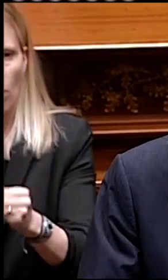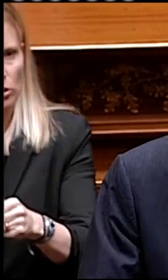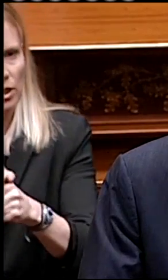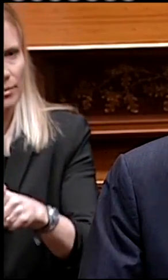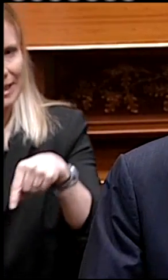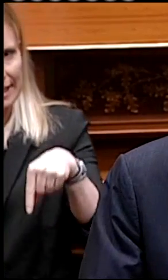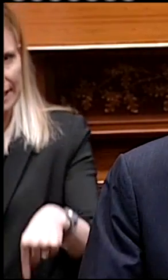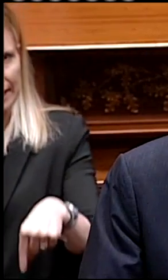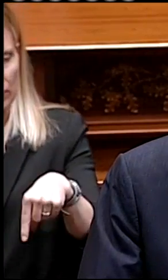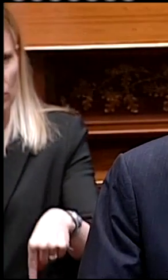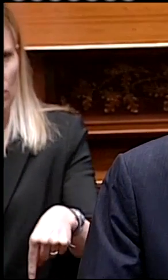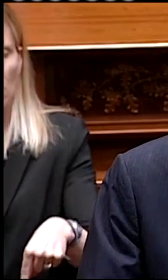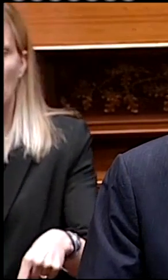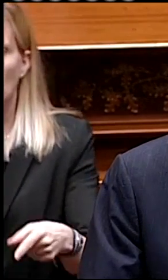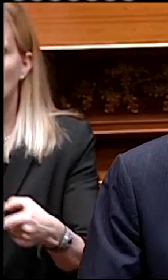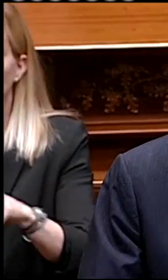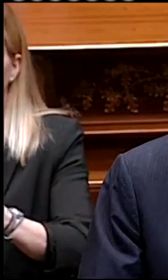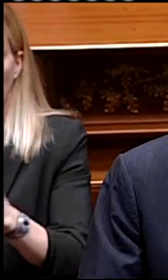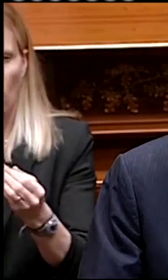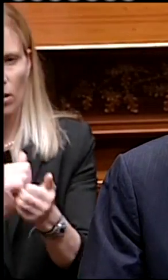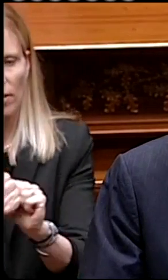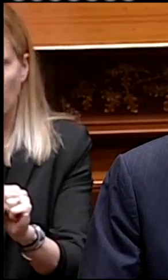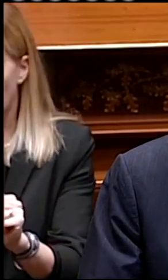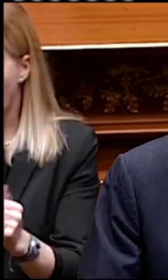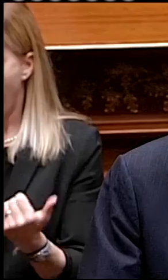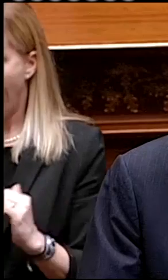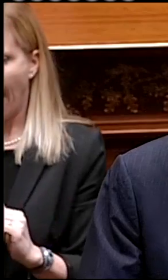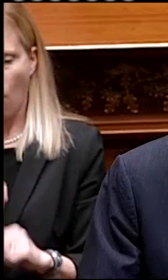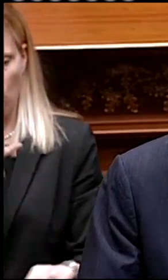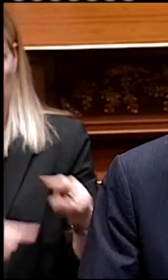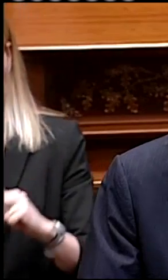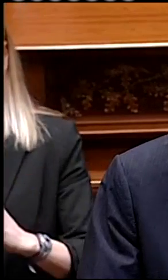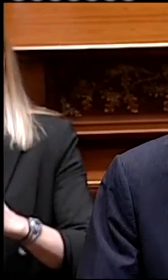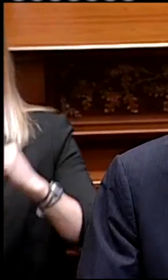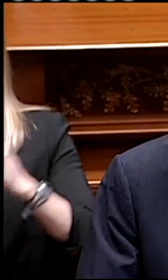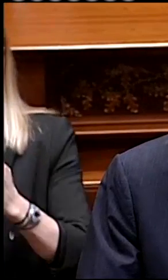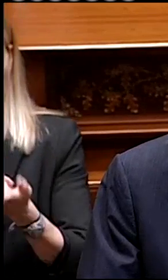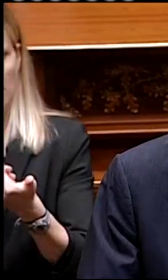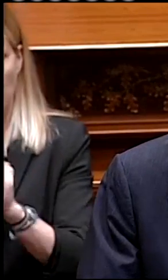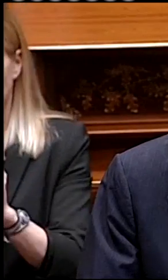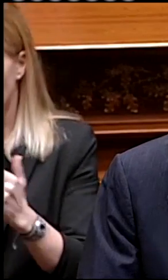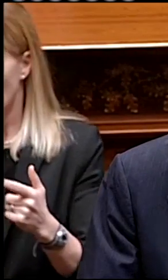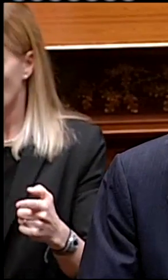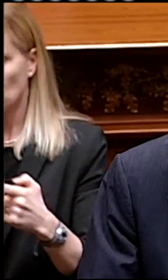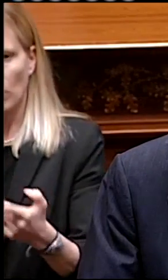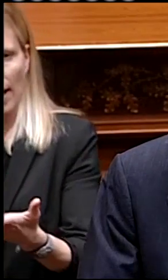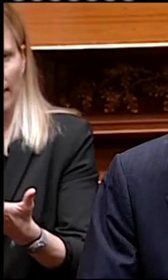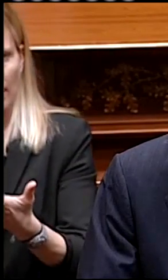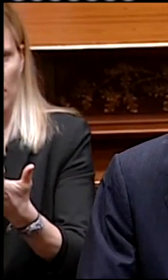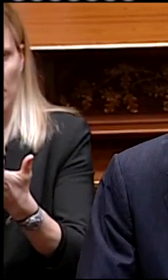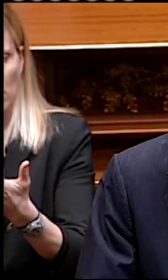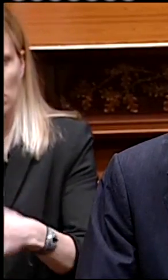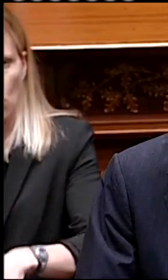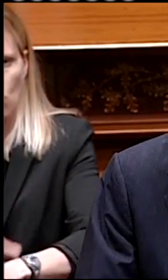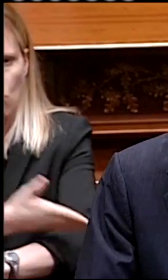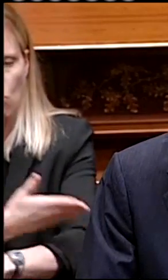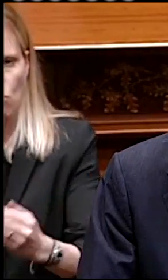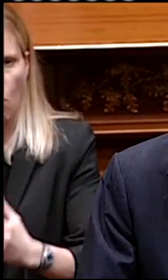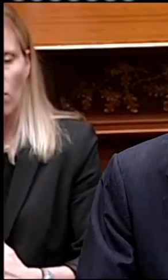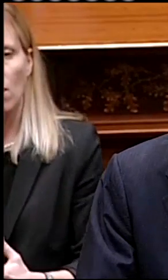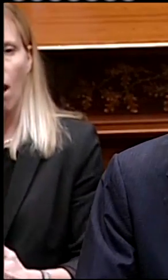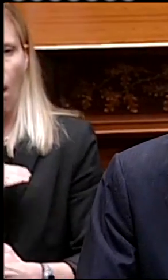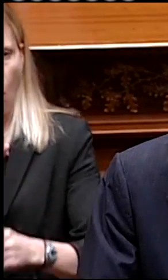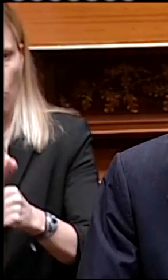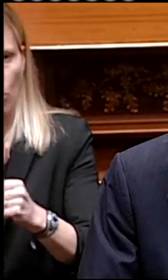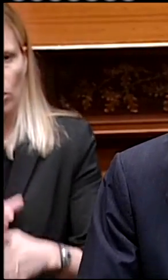here. To become more competitive, we must look to the structural impediments to our economic growth.